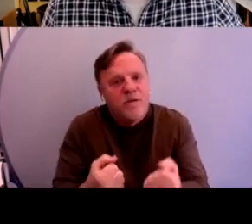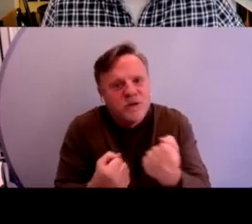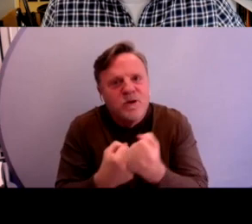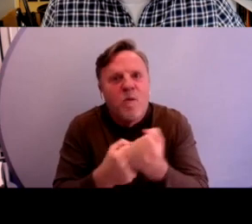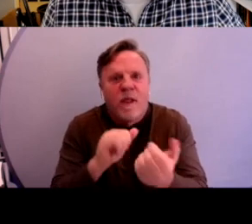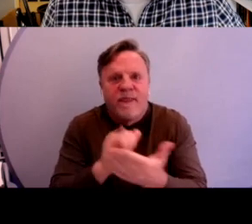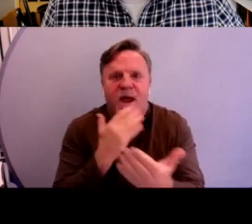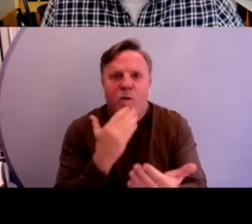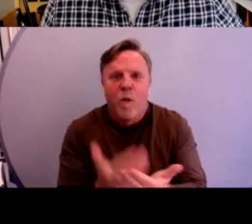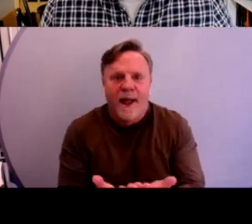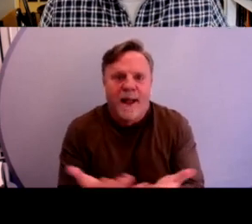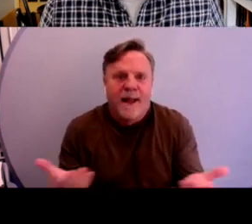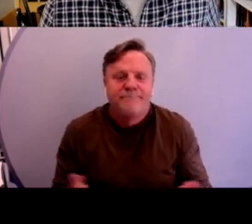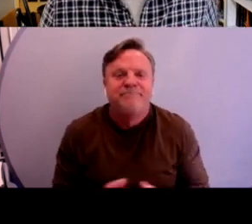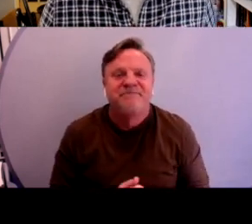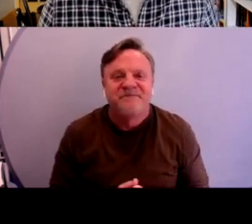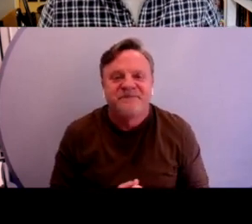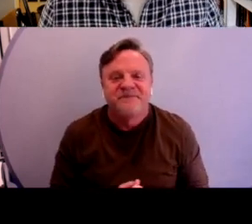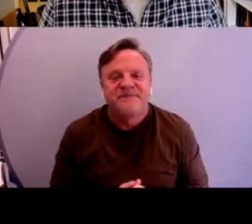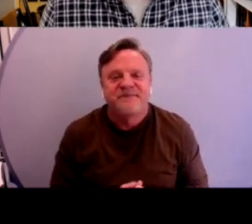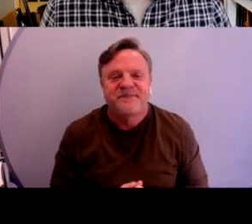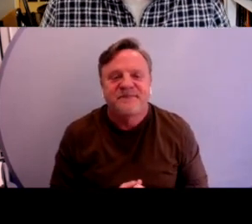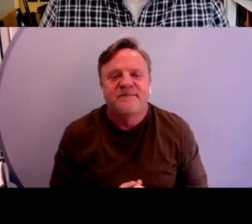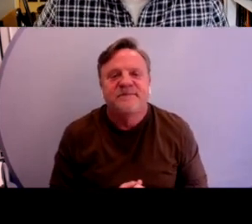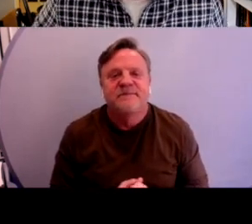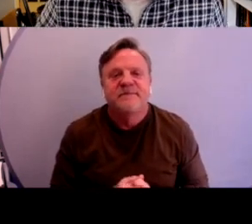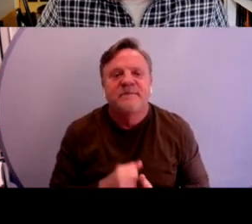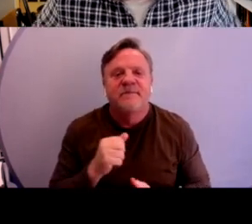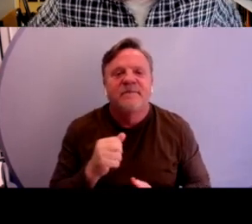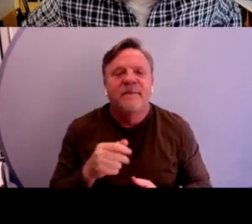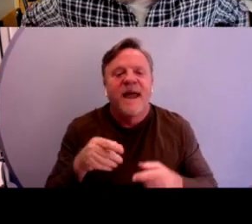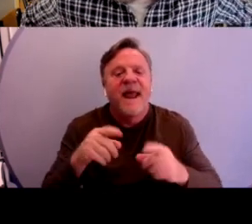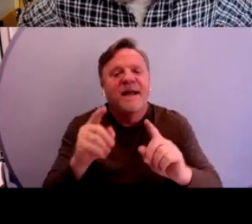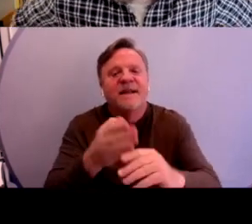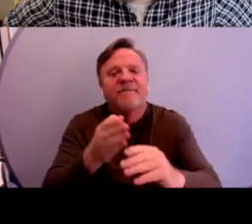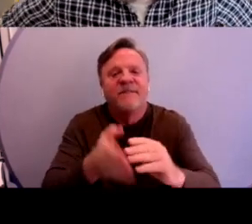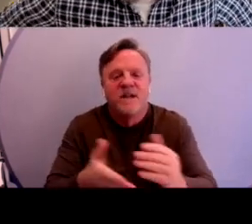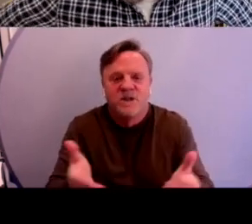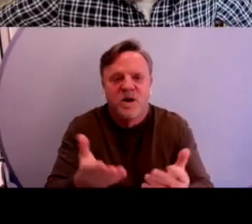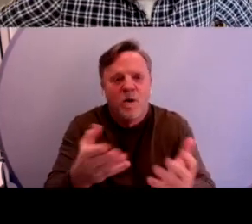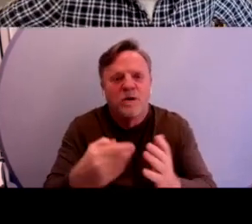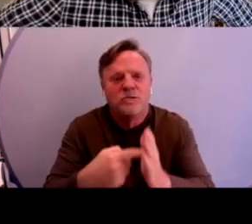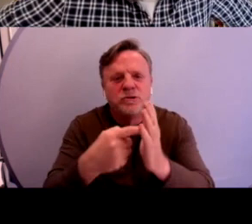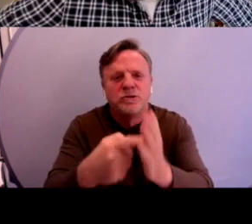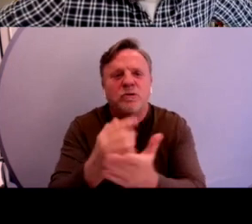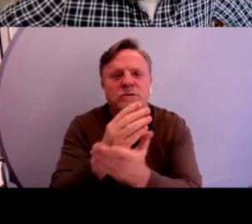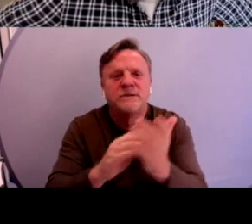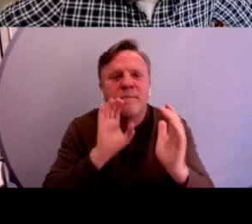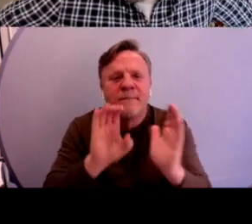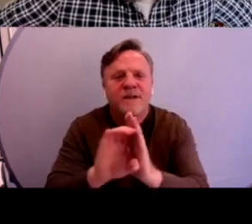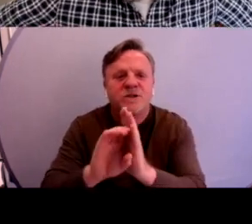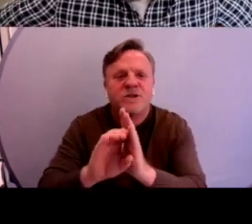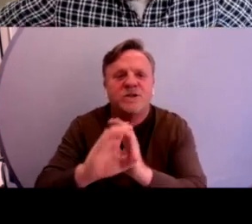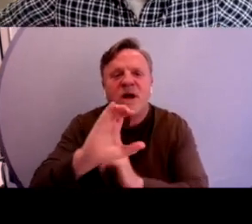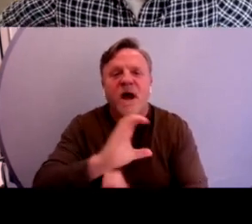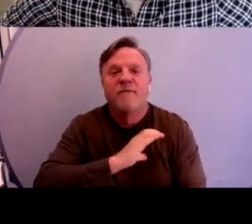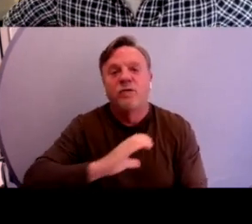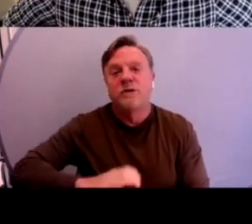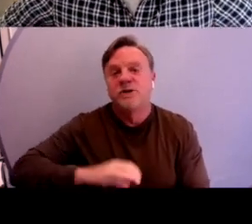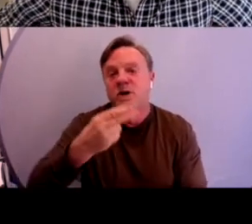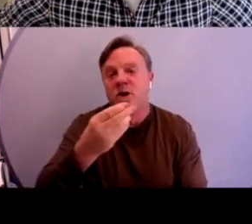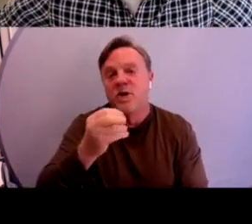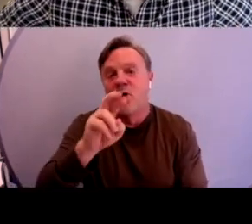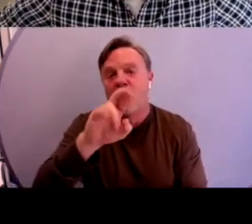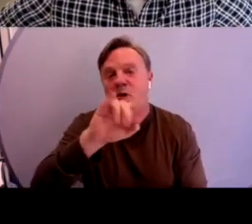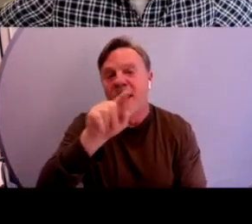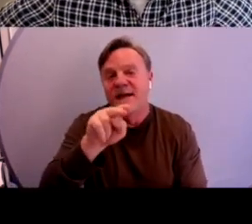well? And then as I wrap up here, I'm going to share a couple of images from Christian Horizons Family Camp. It would be